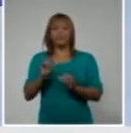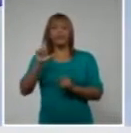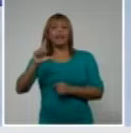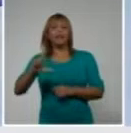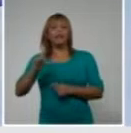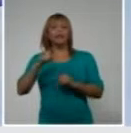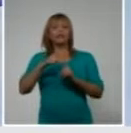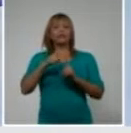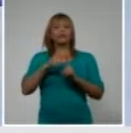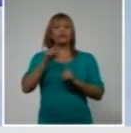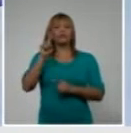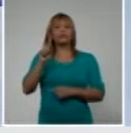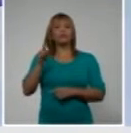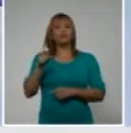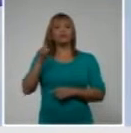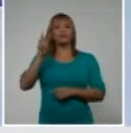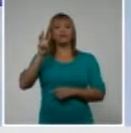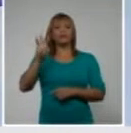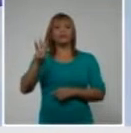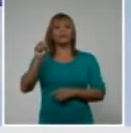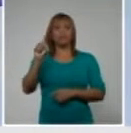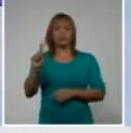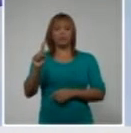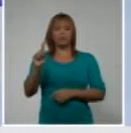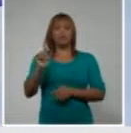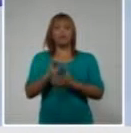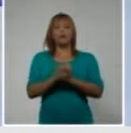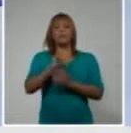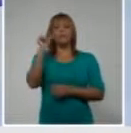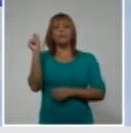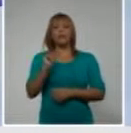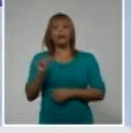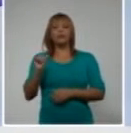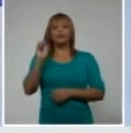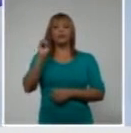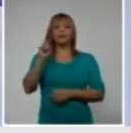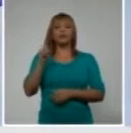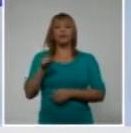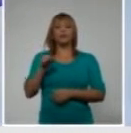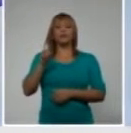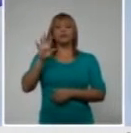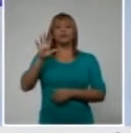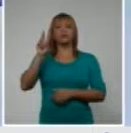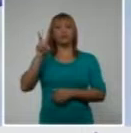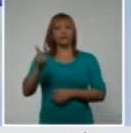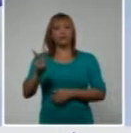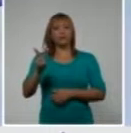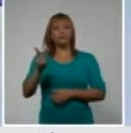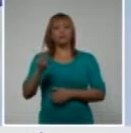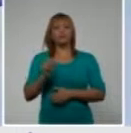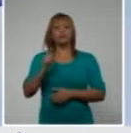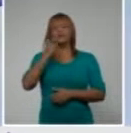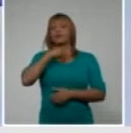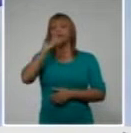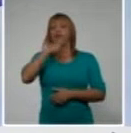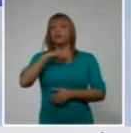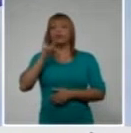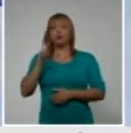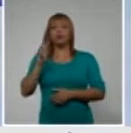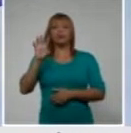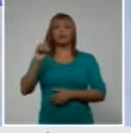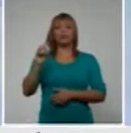Camagüey's 0.13. This way, Cuba increases its rate to 5.78. With